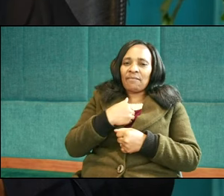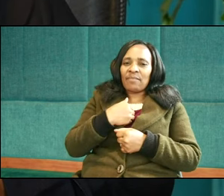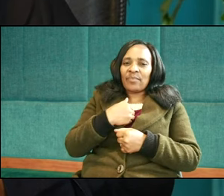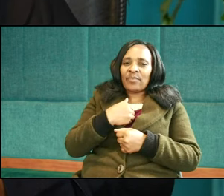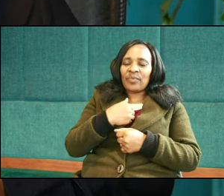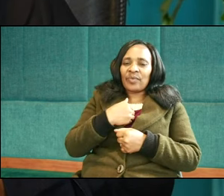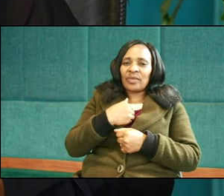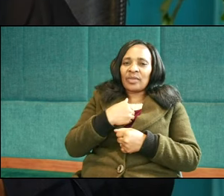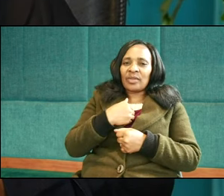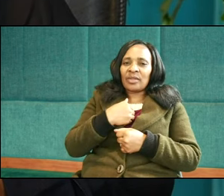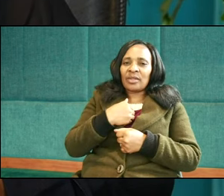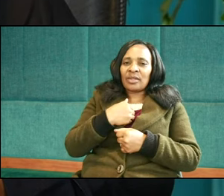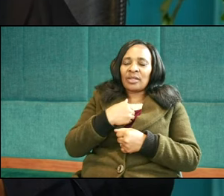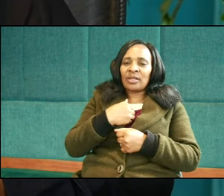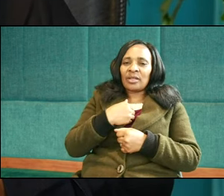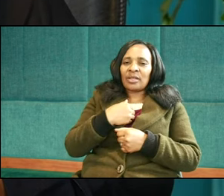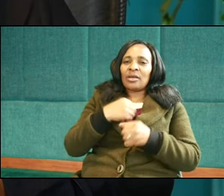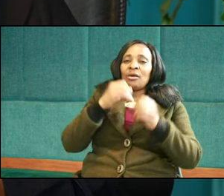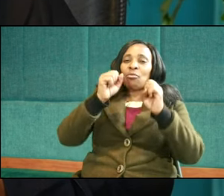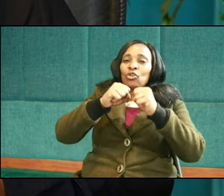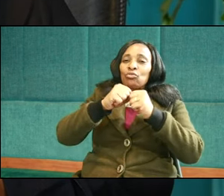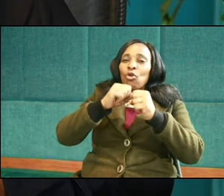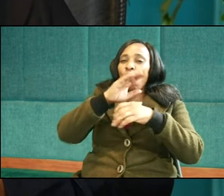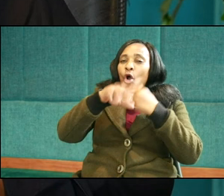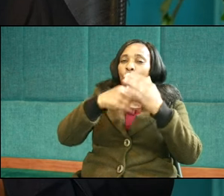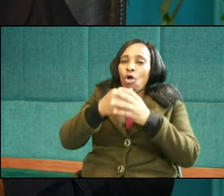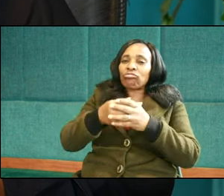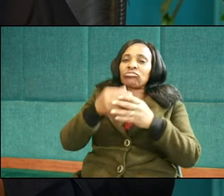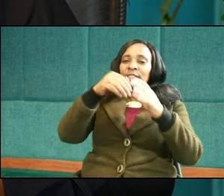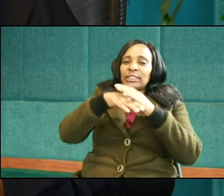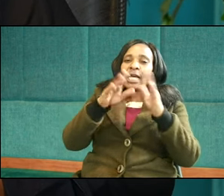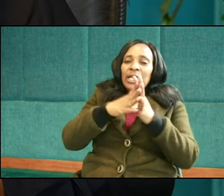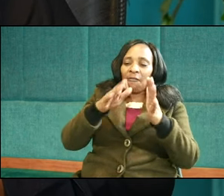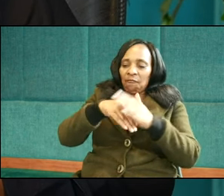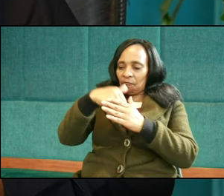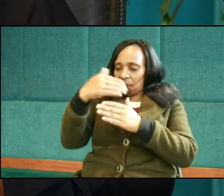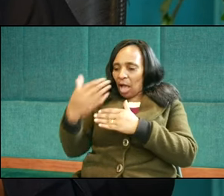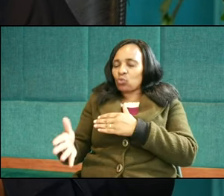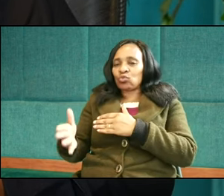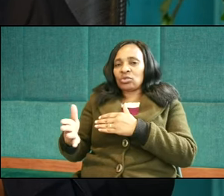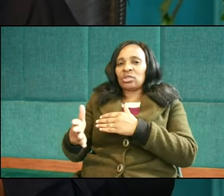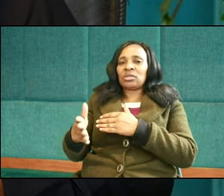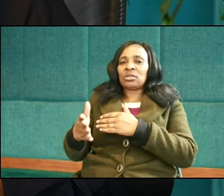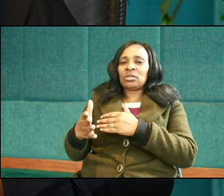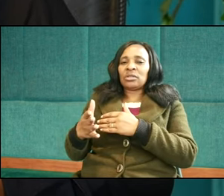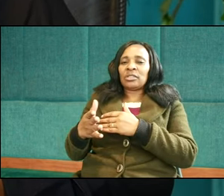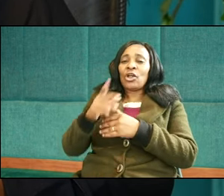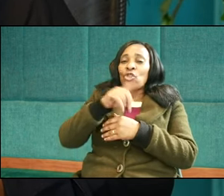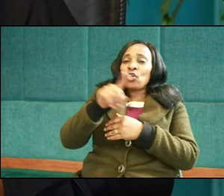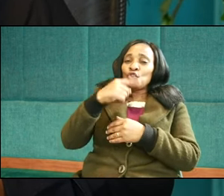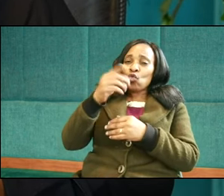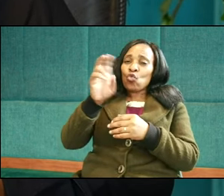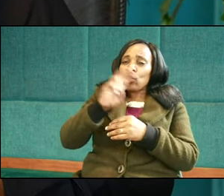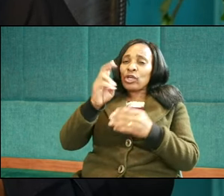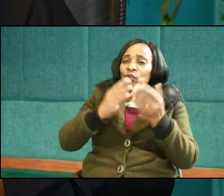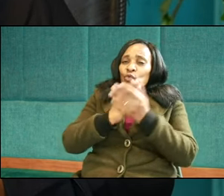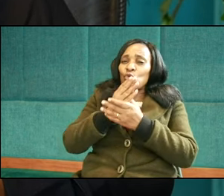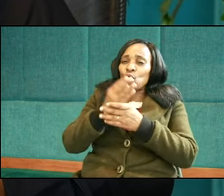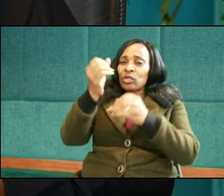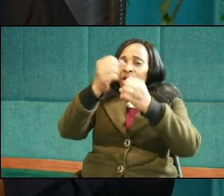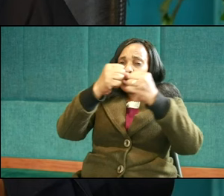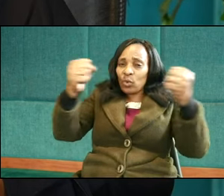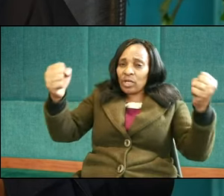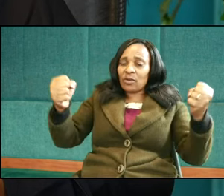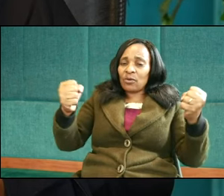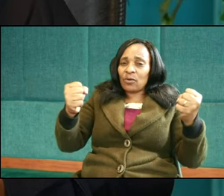Mm-hmm. That refers to teeth rot and fall out. Yes. Those looking through the windows grow